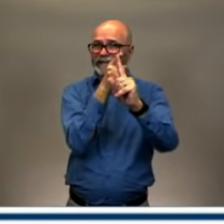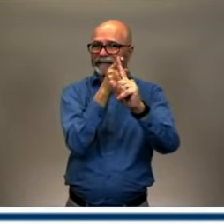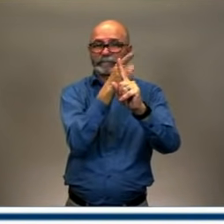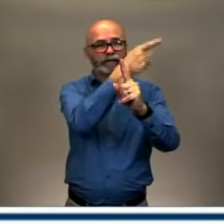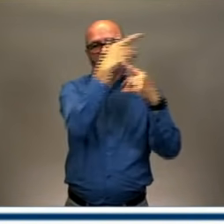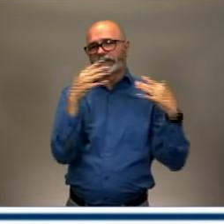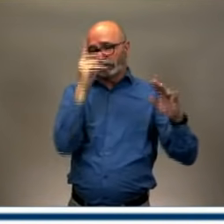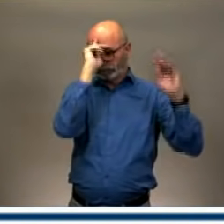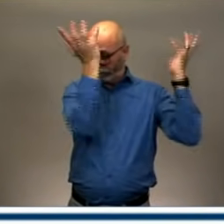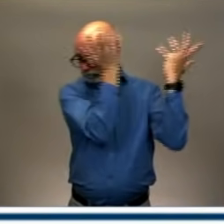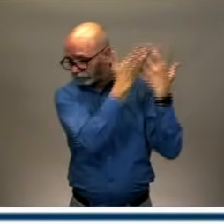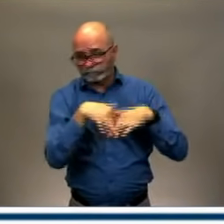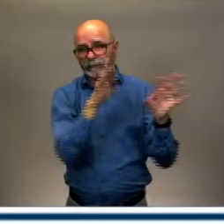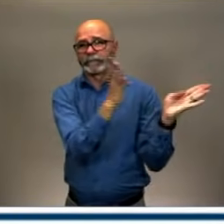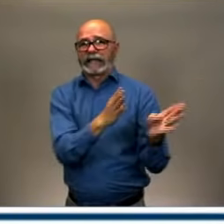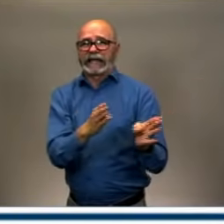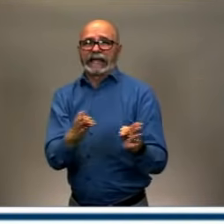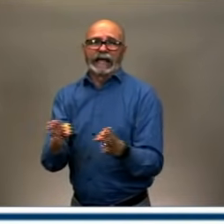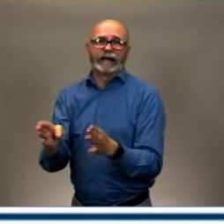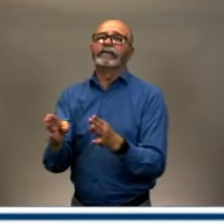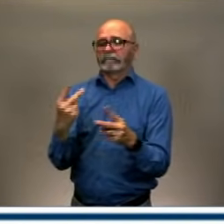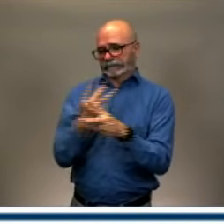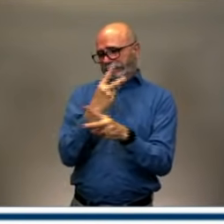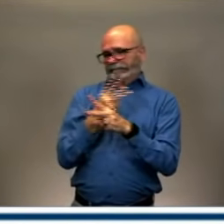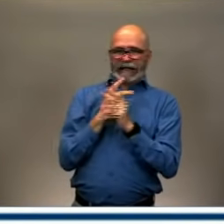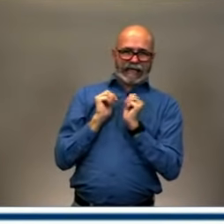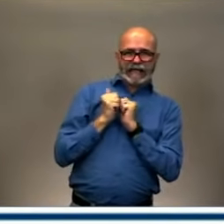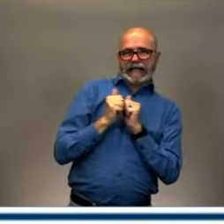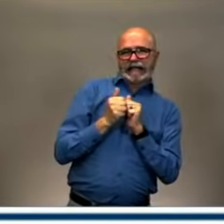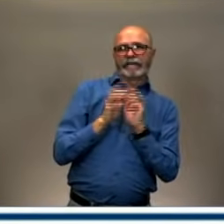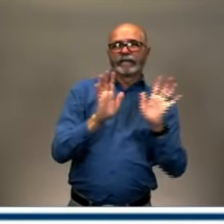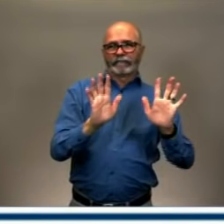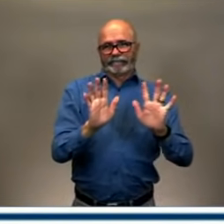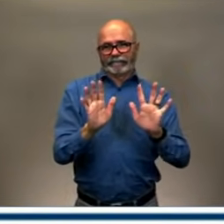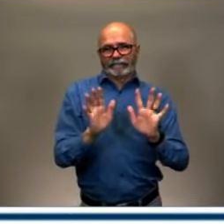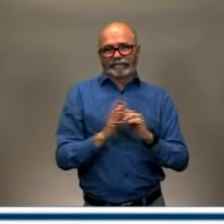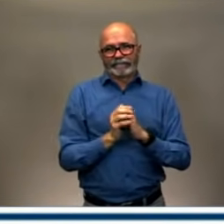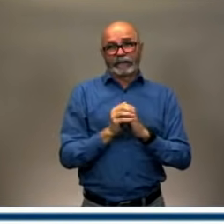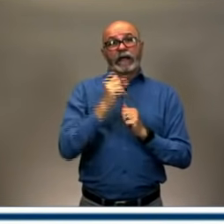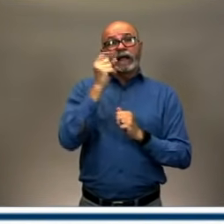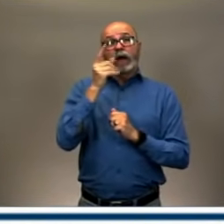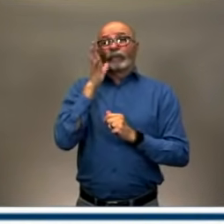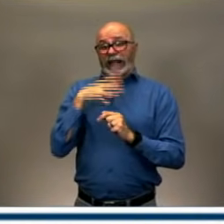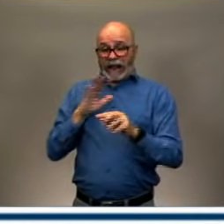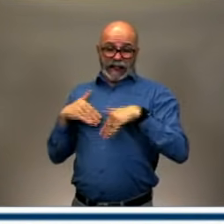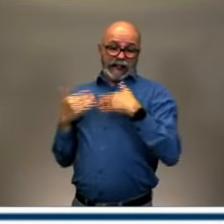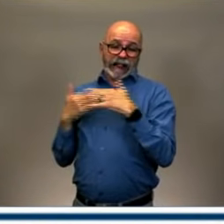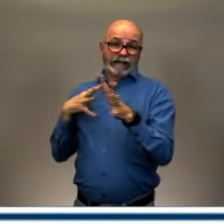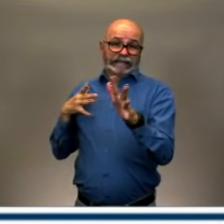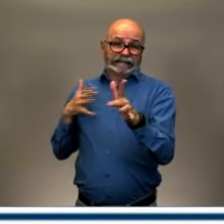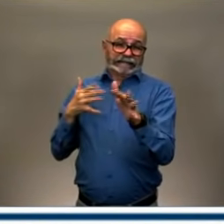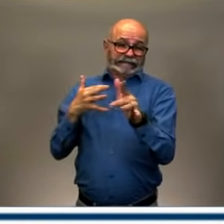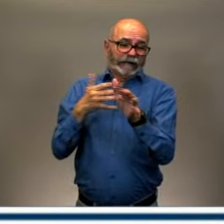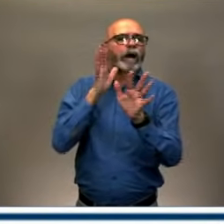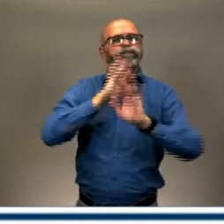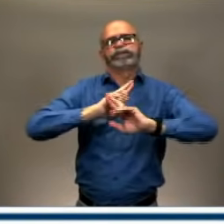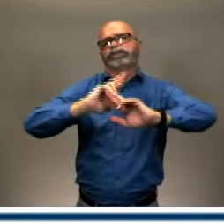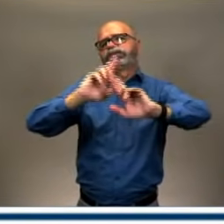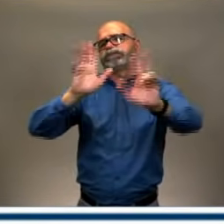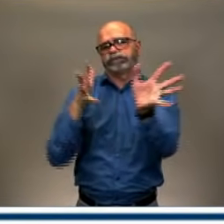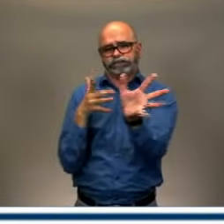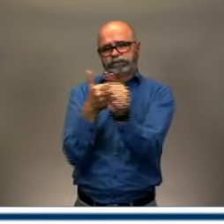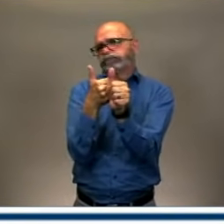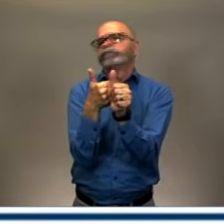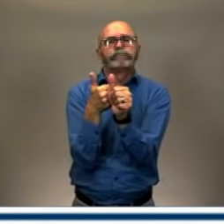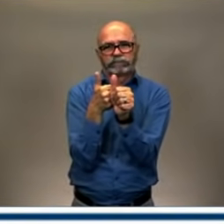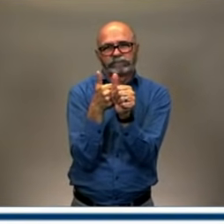1. So the speed of this will slowly increase, and by the time we get to the spring with phase